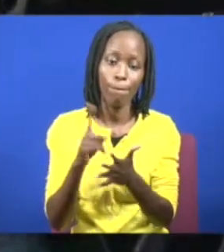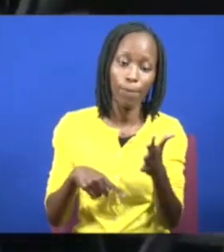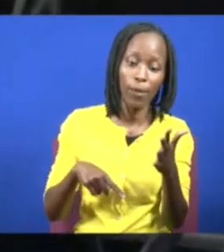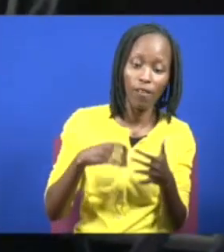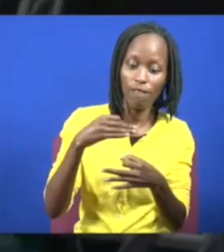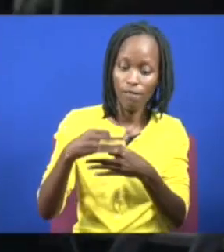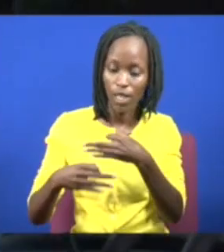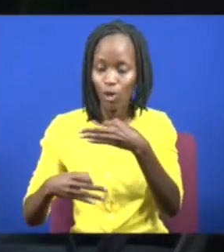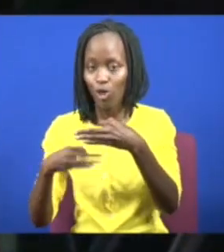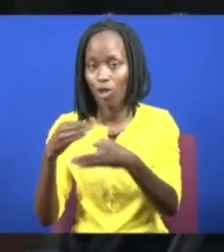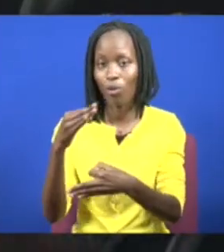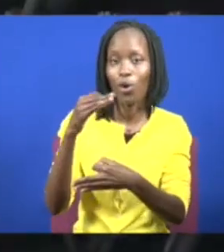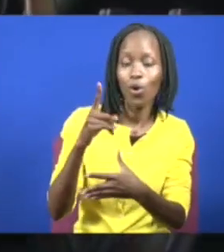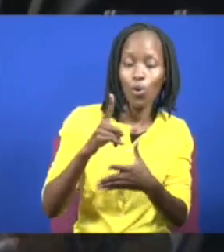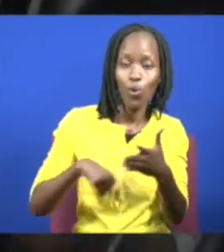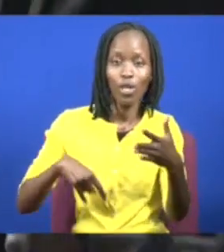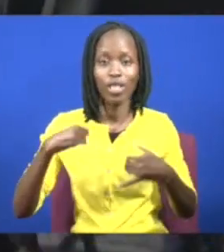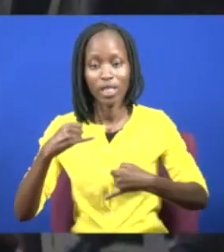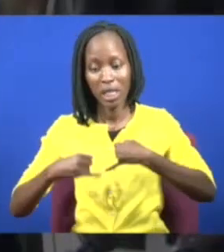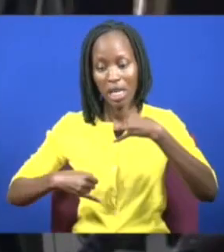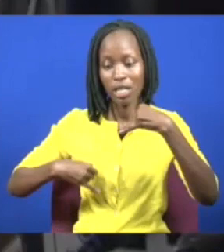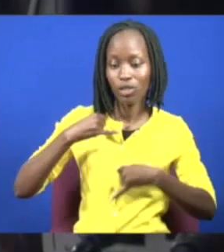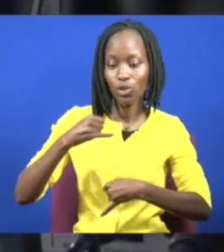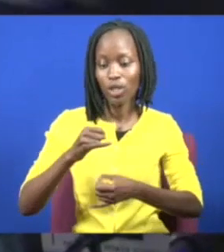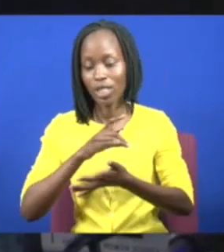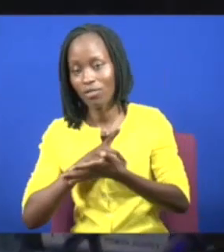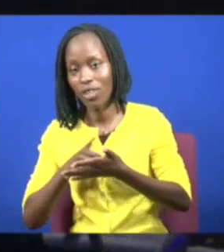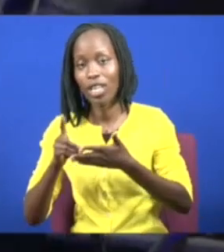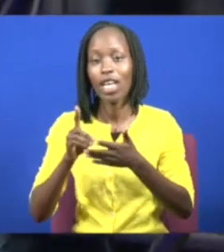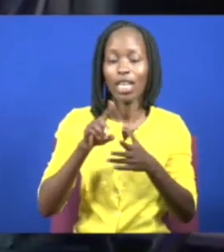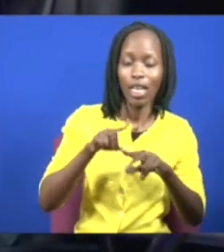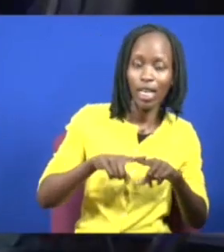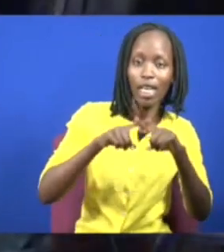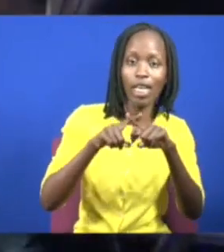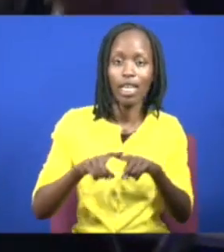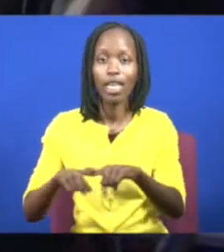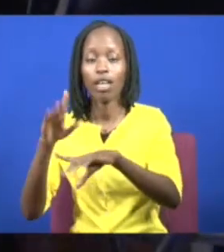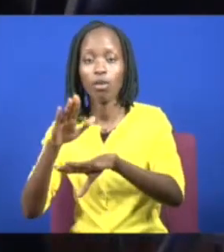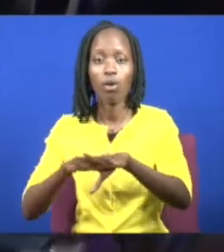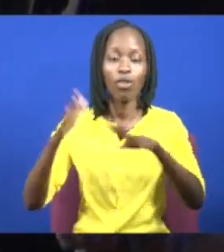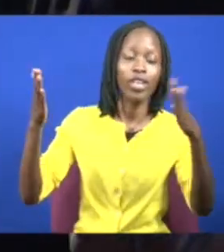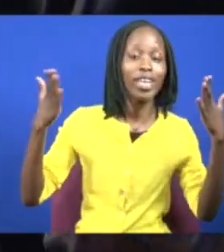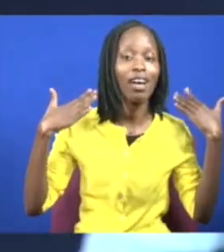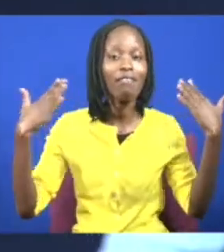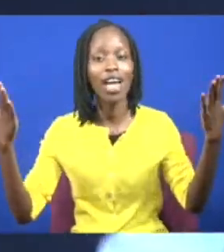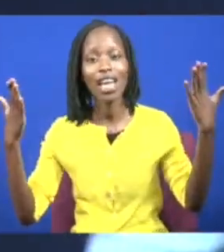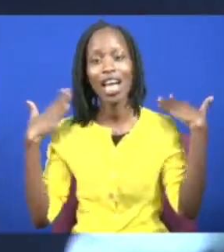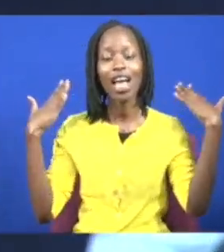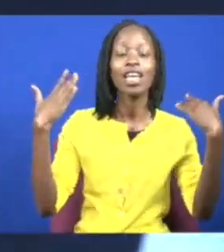What a fellowship and what our joy divine, leaning on